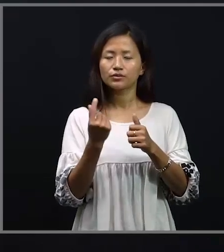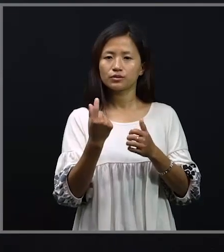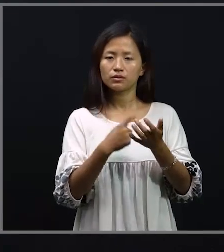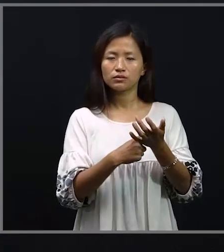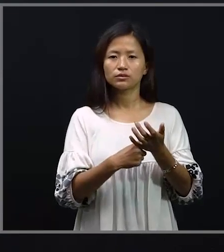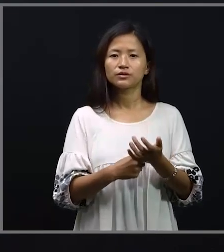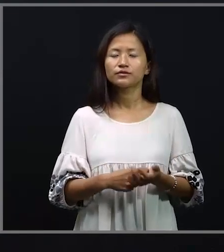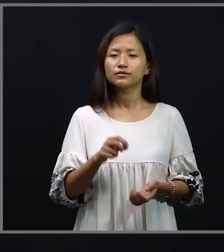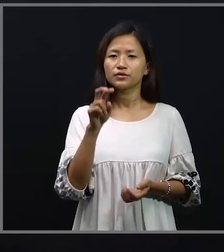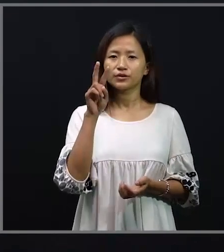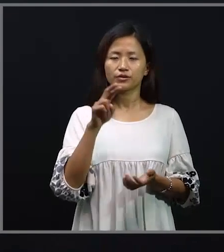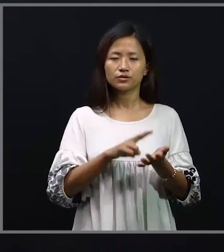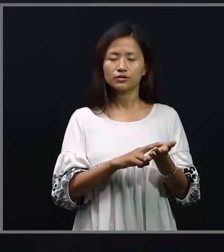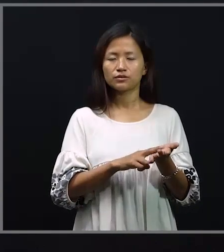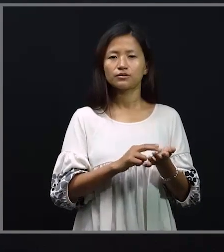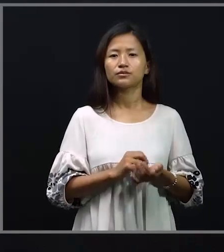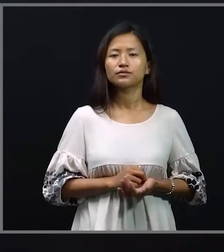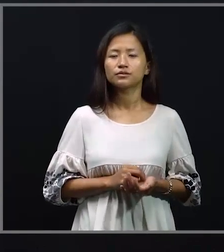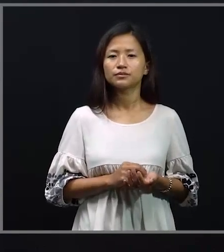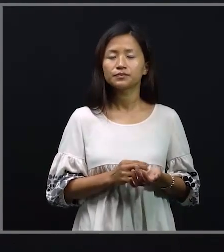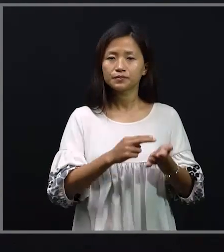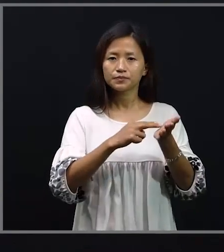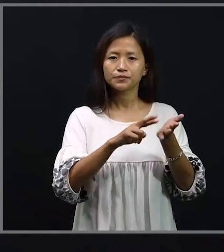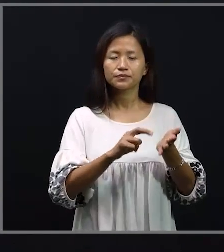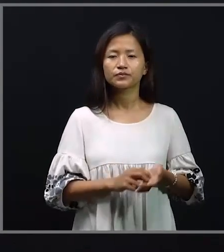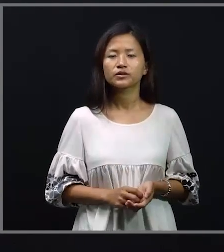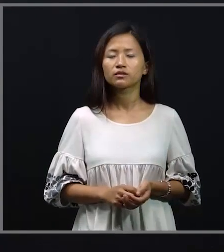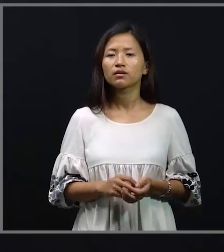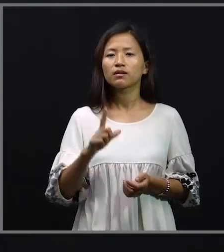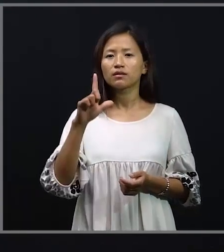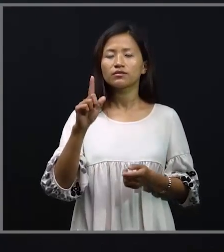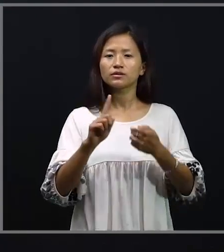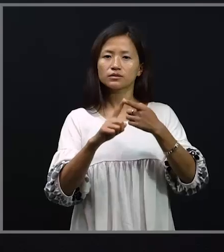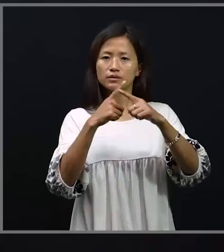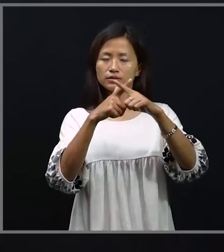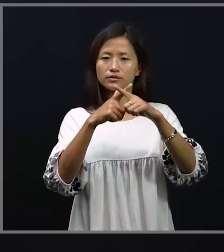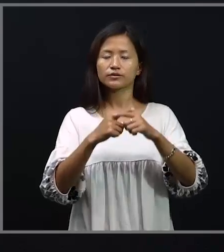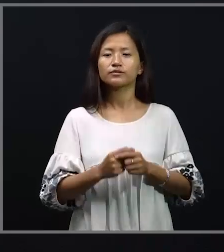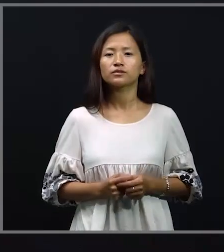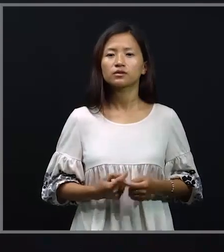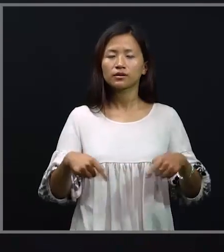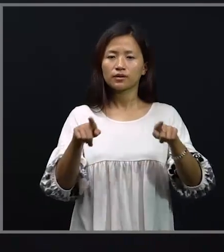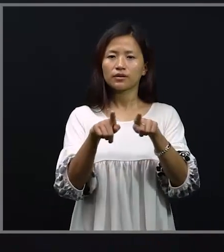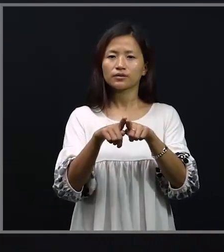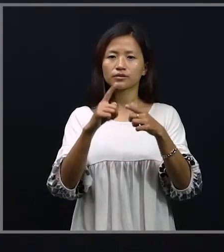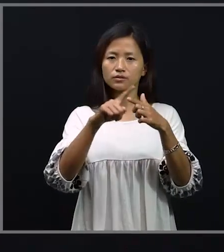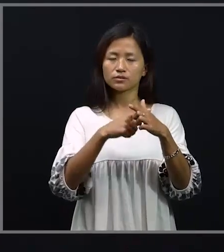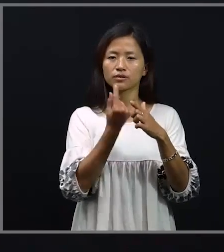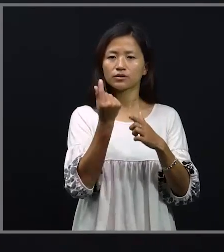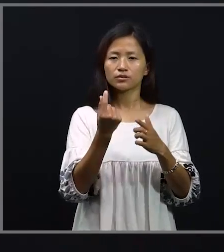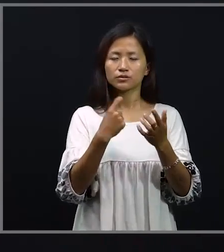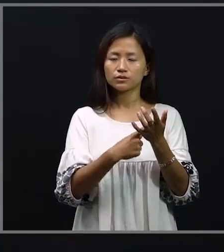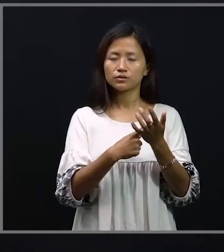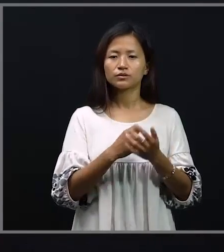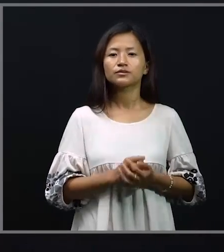And the decision here, who is to take decision is the legislative, the executive, and the judiciary. The role